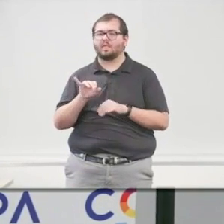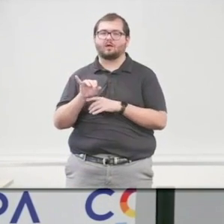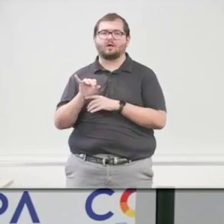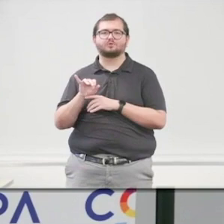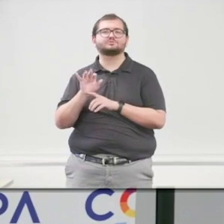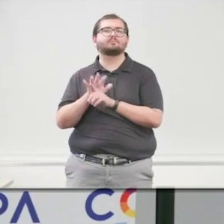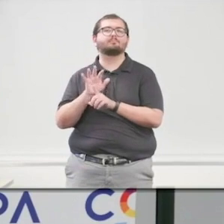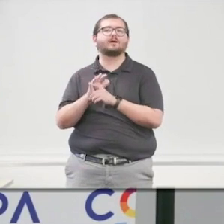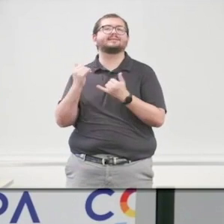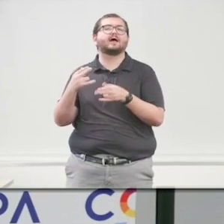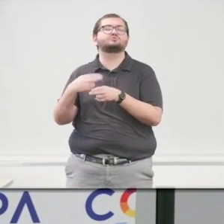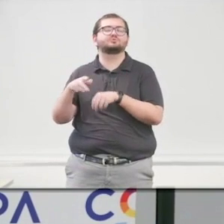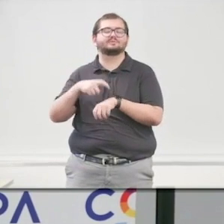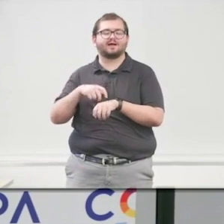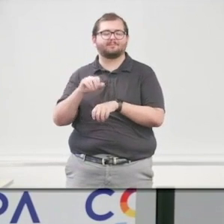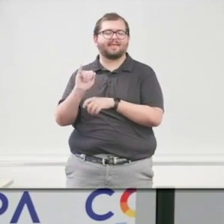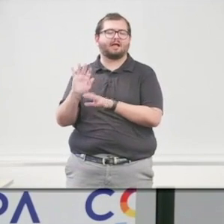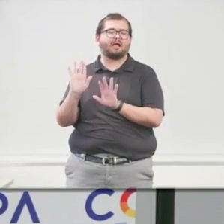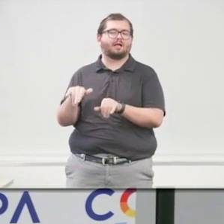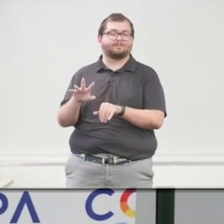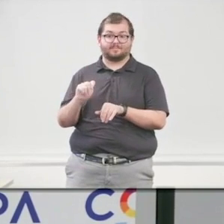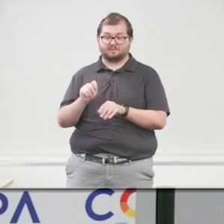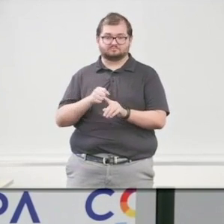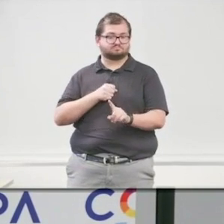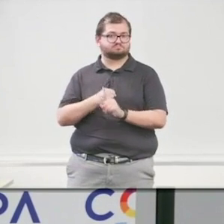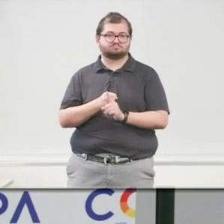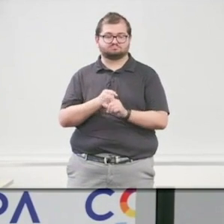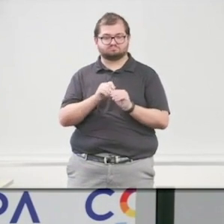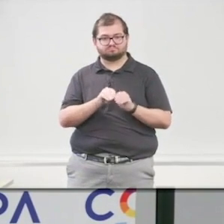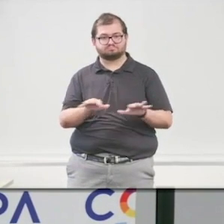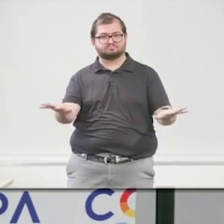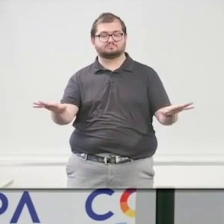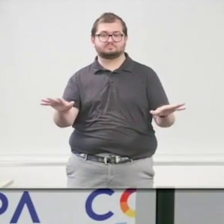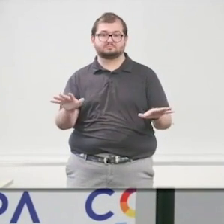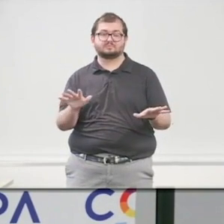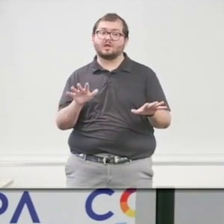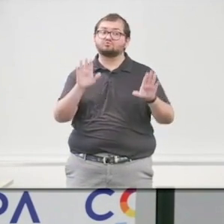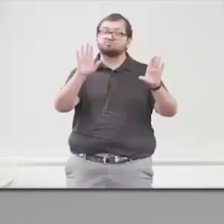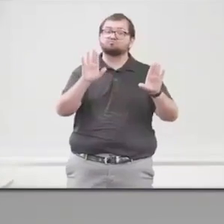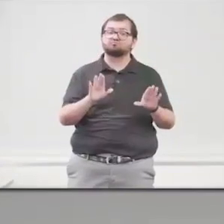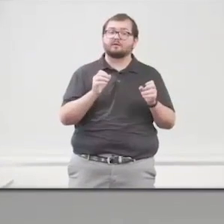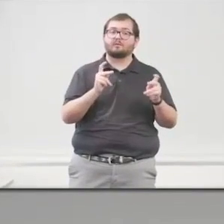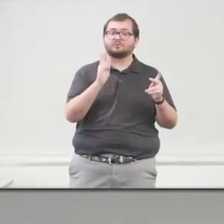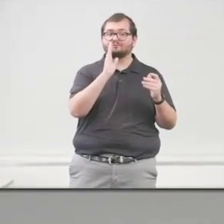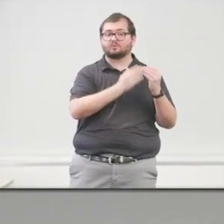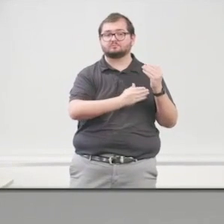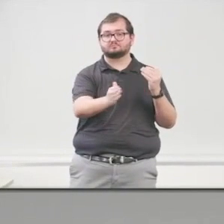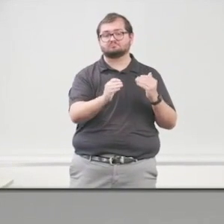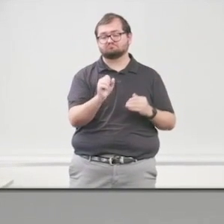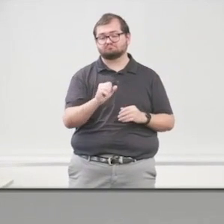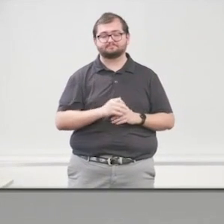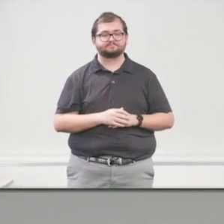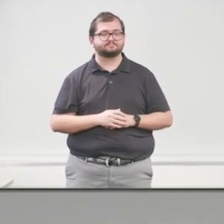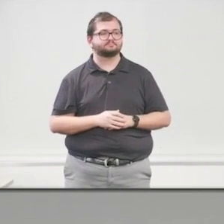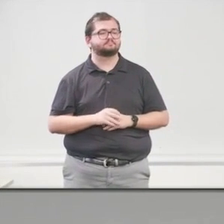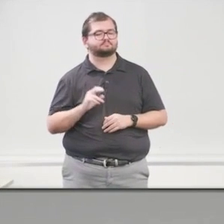enough, it's a huge impact. And I think it has great opportunity moving forward. Yeah, so